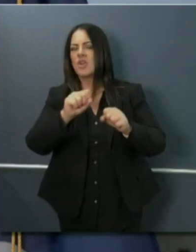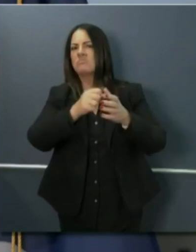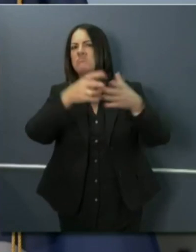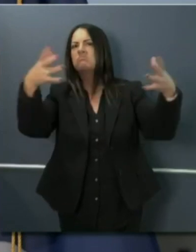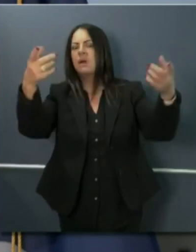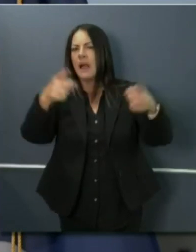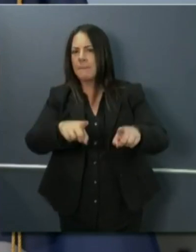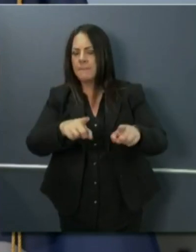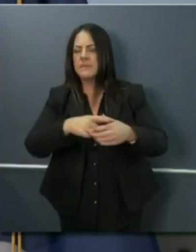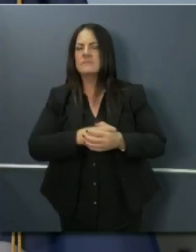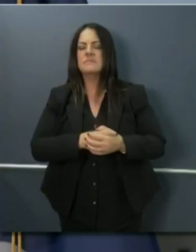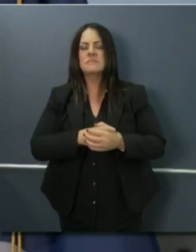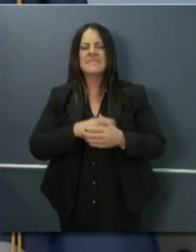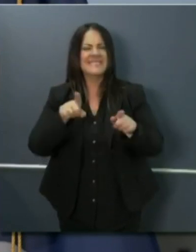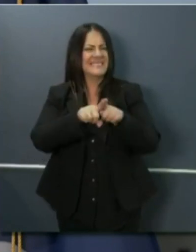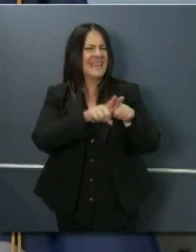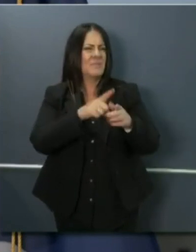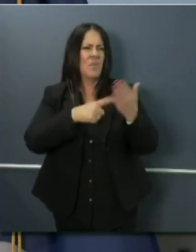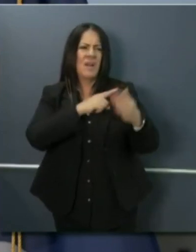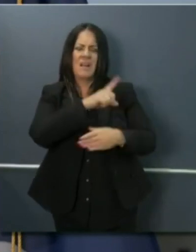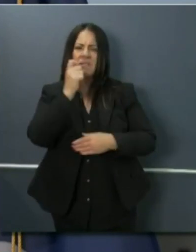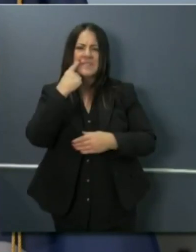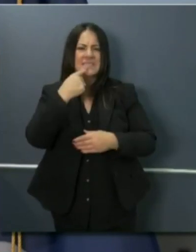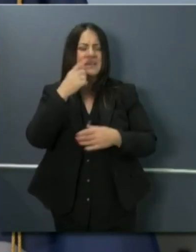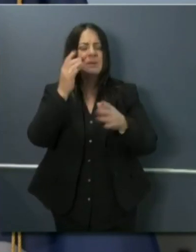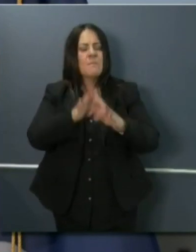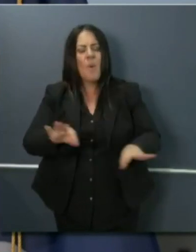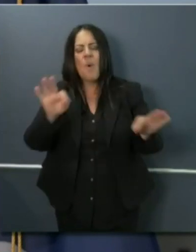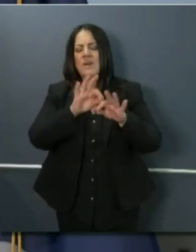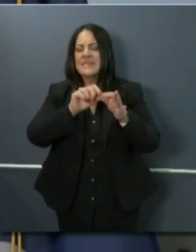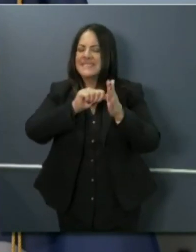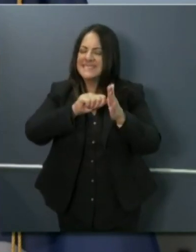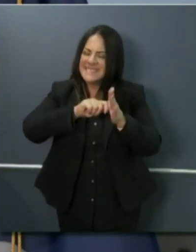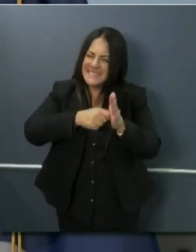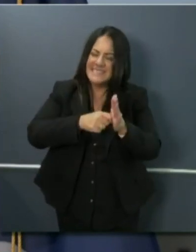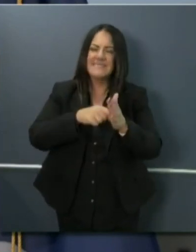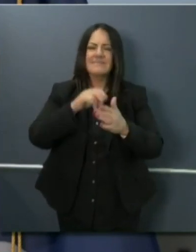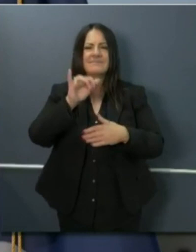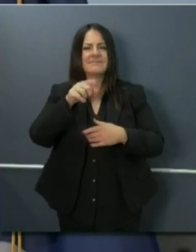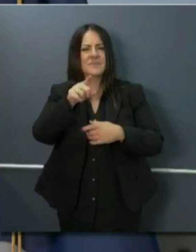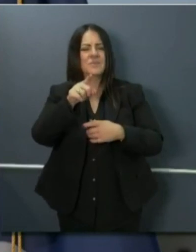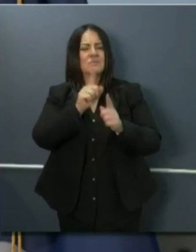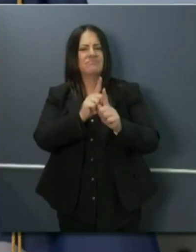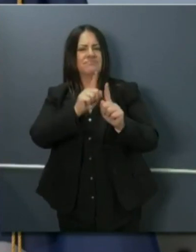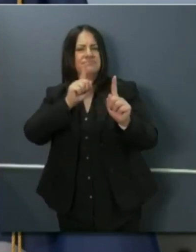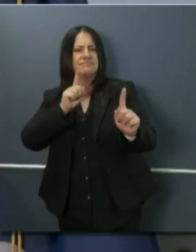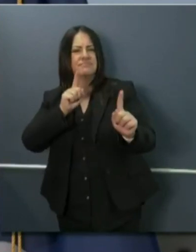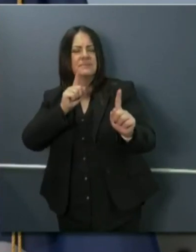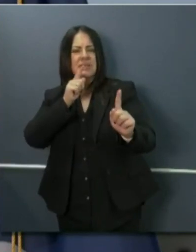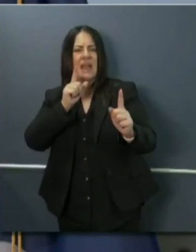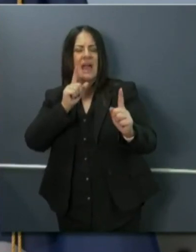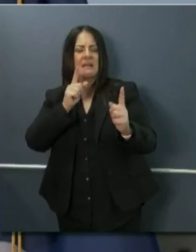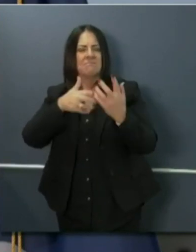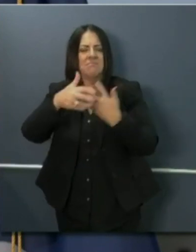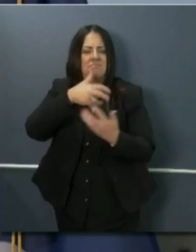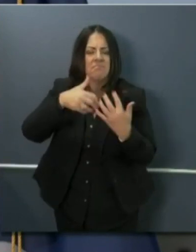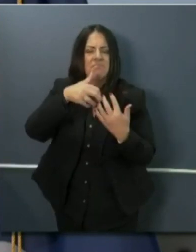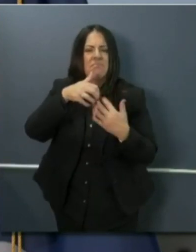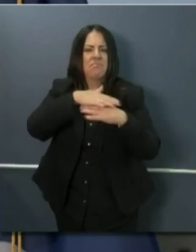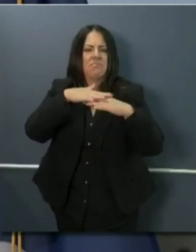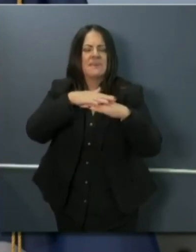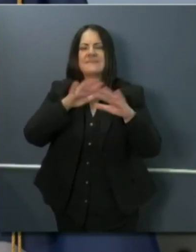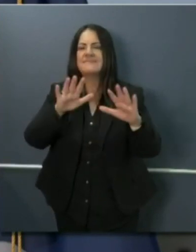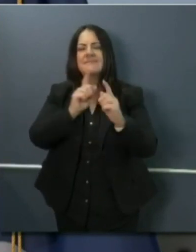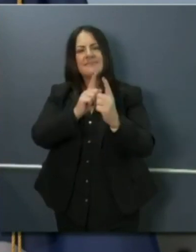that as we continue our physical distancing efforts, that those are going to help us change what those curves and lines look